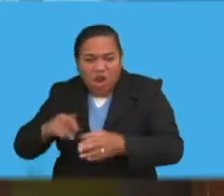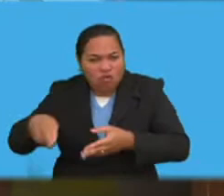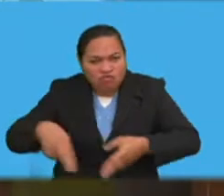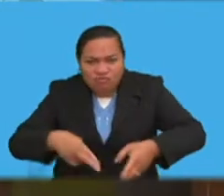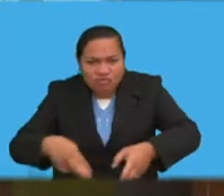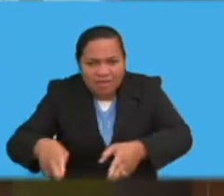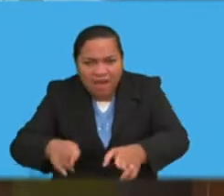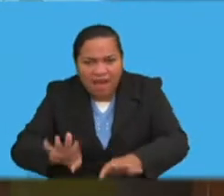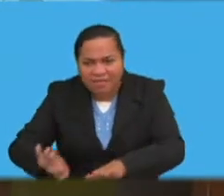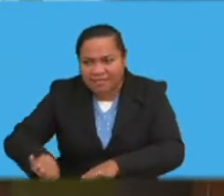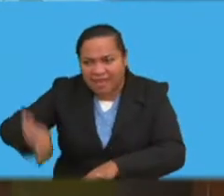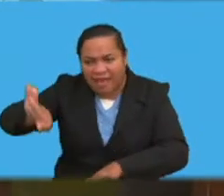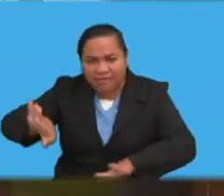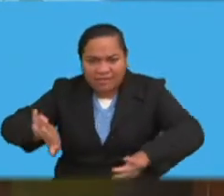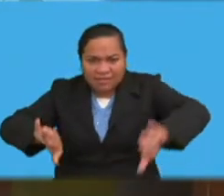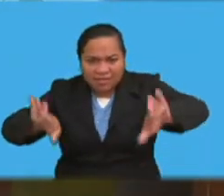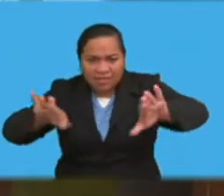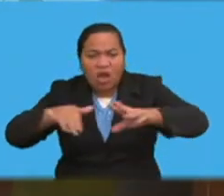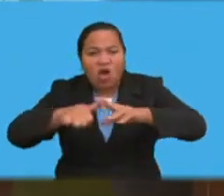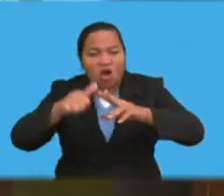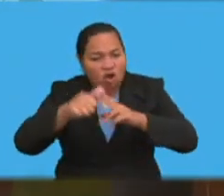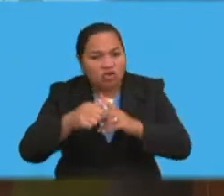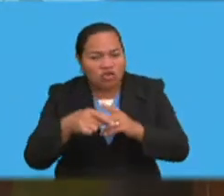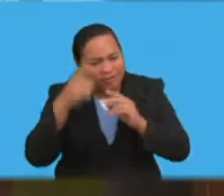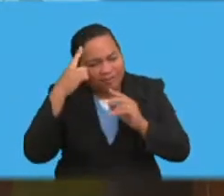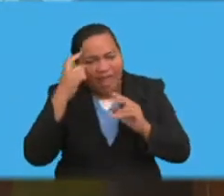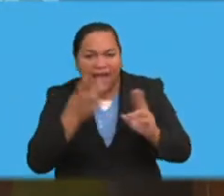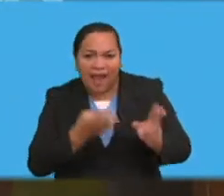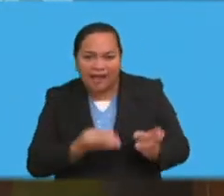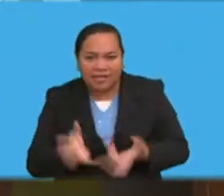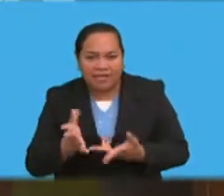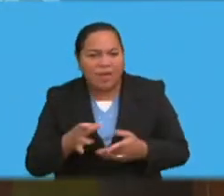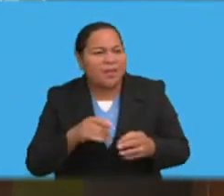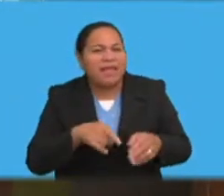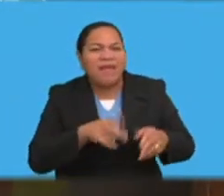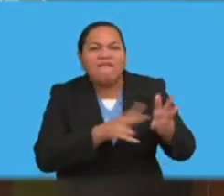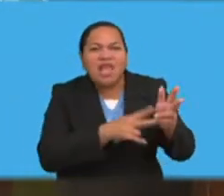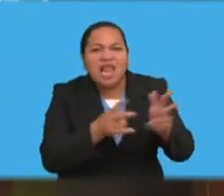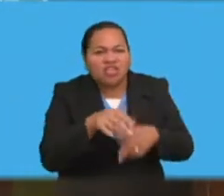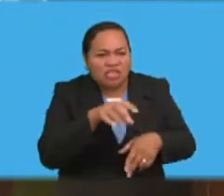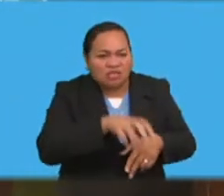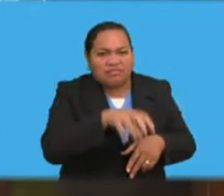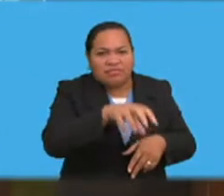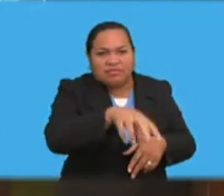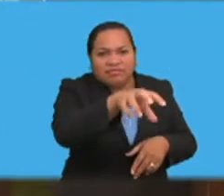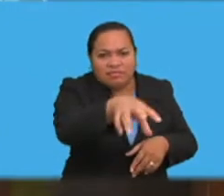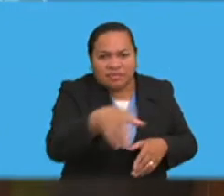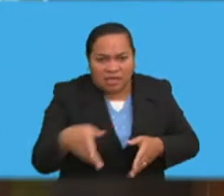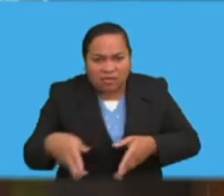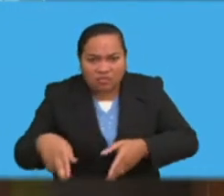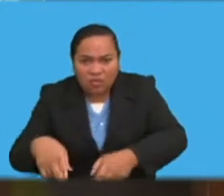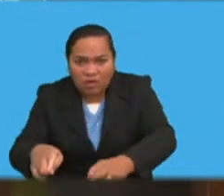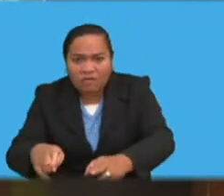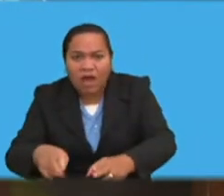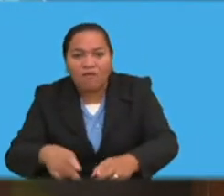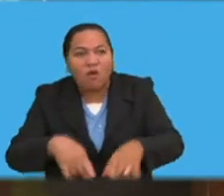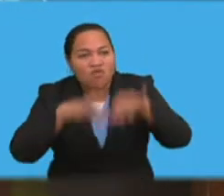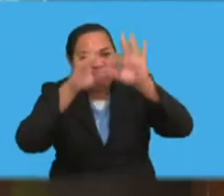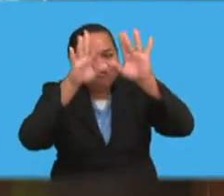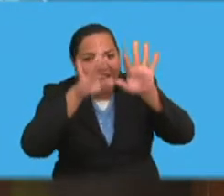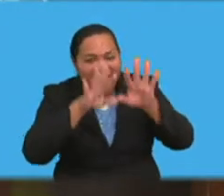dikes, the report also suggested construction of ring dikes along villages, Madam Speaker. So the JICA report has